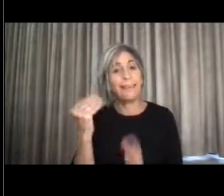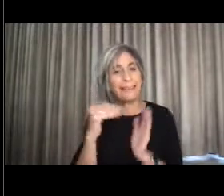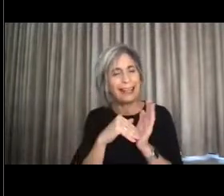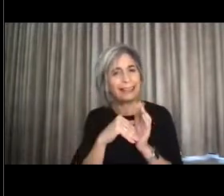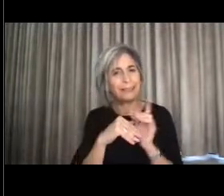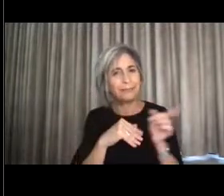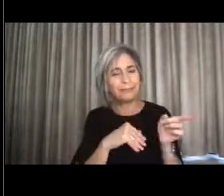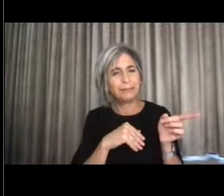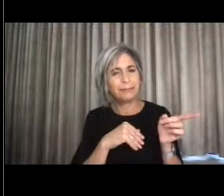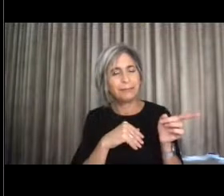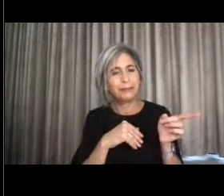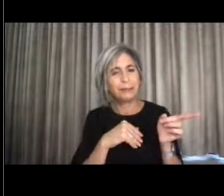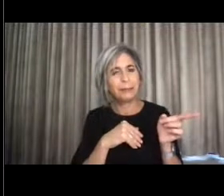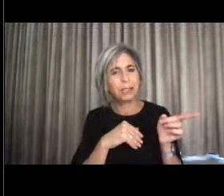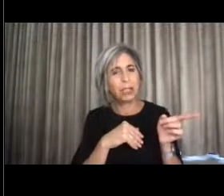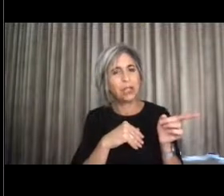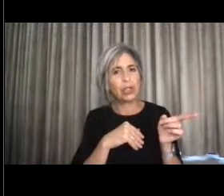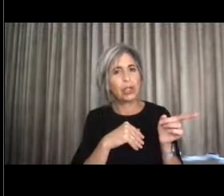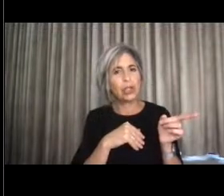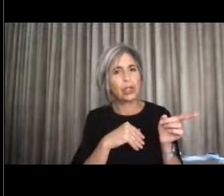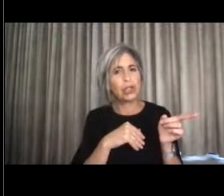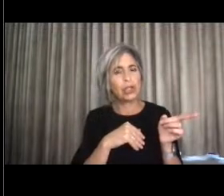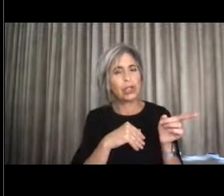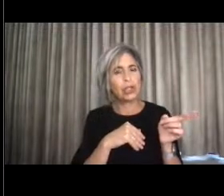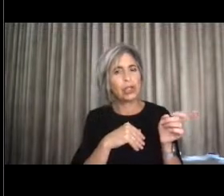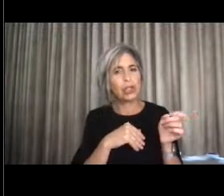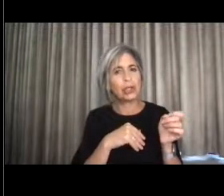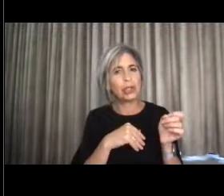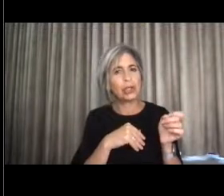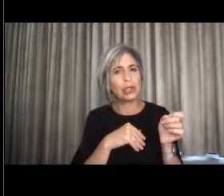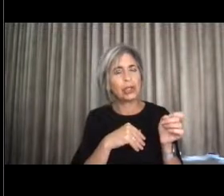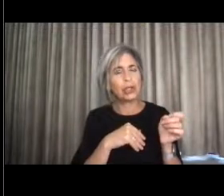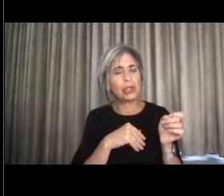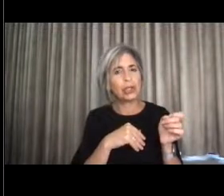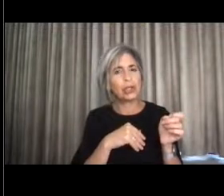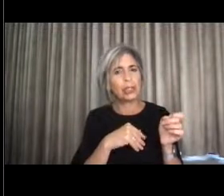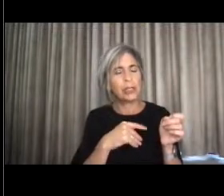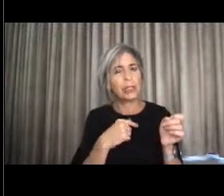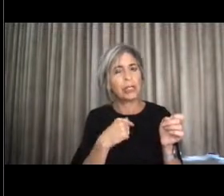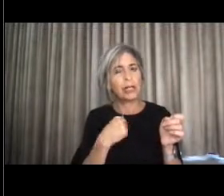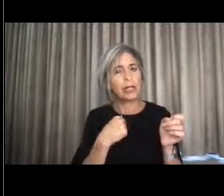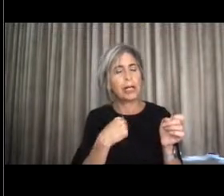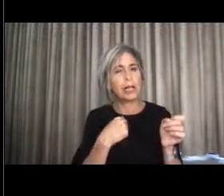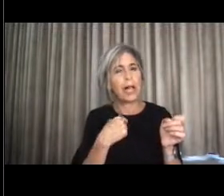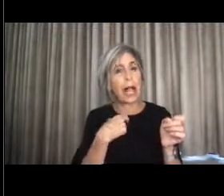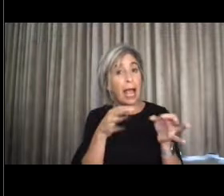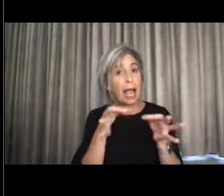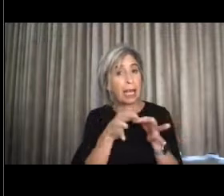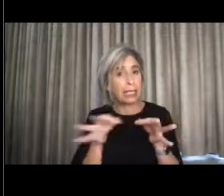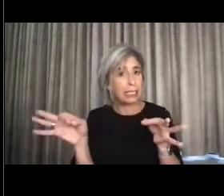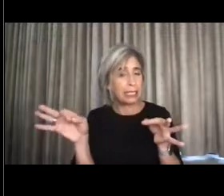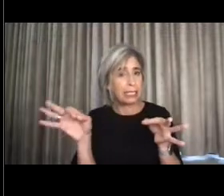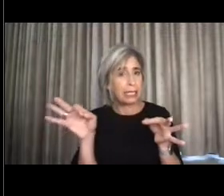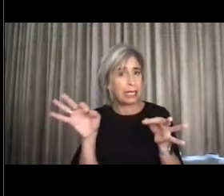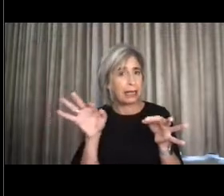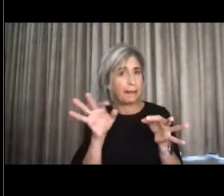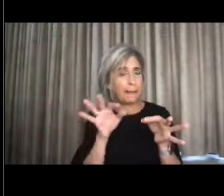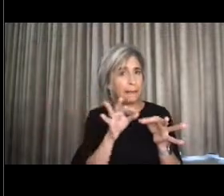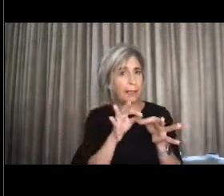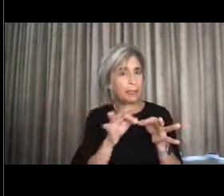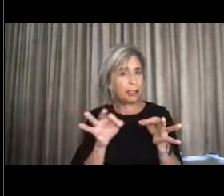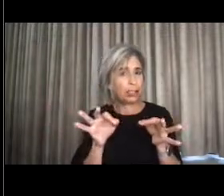And I'd like to mention any Boynton Beach